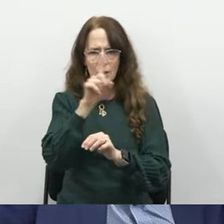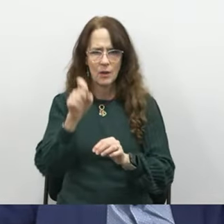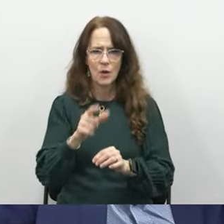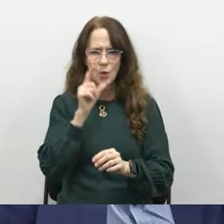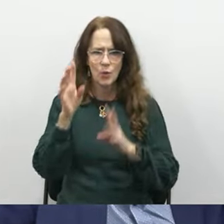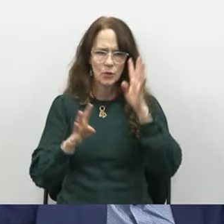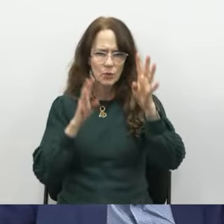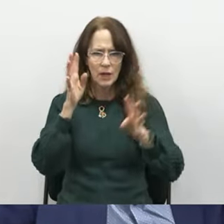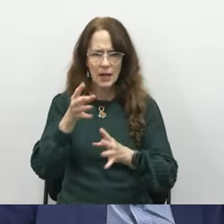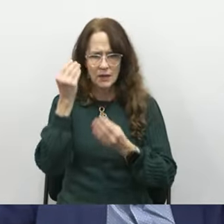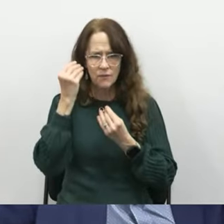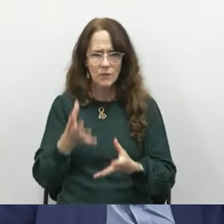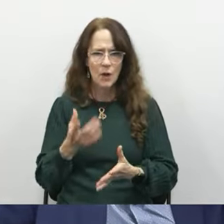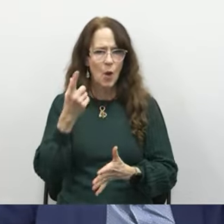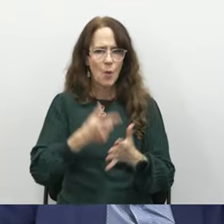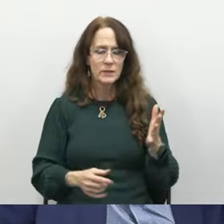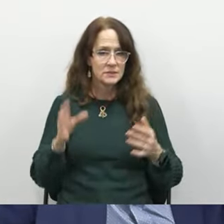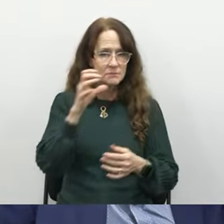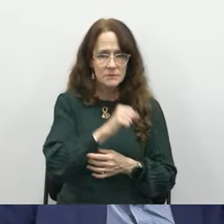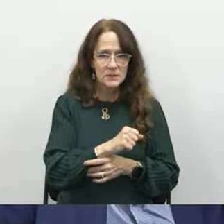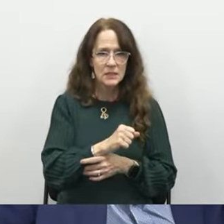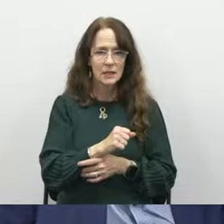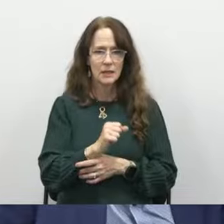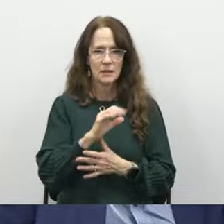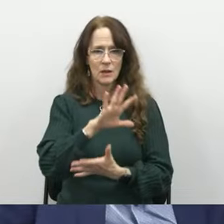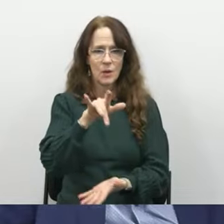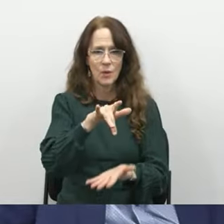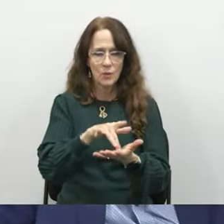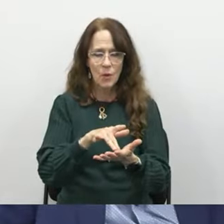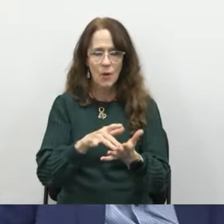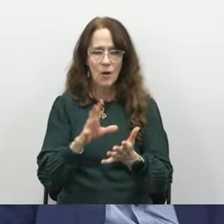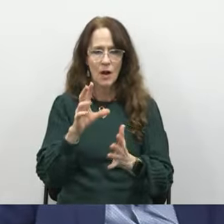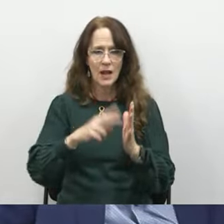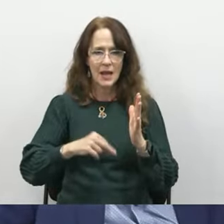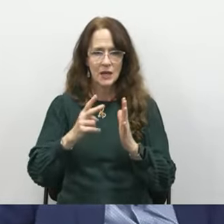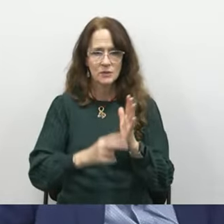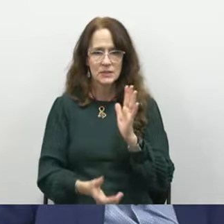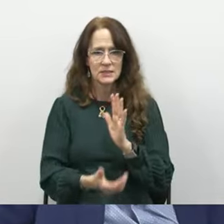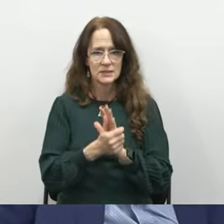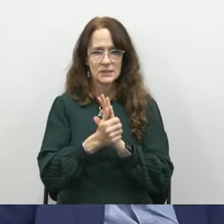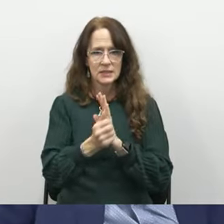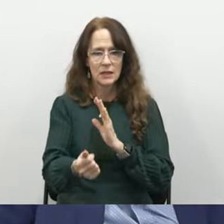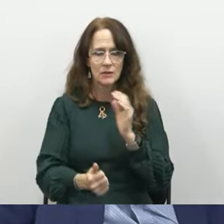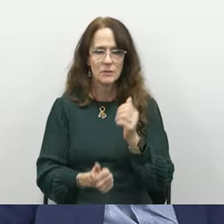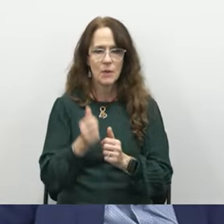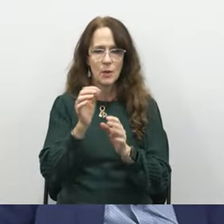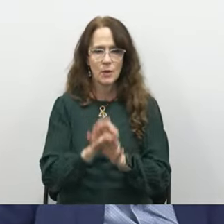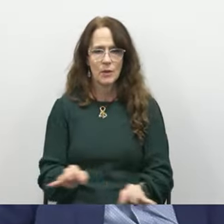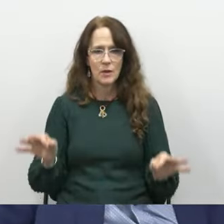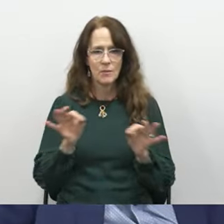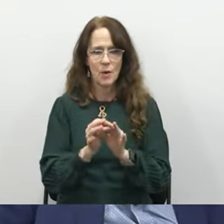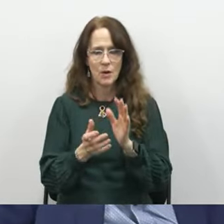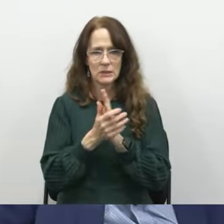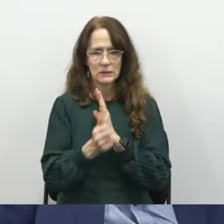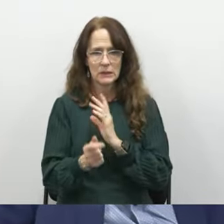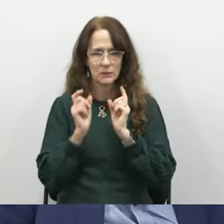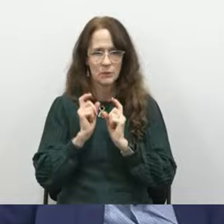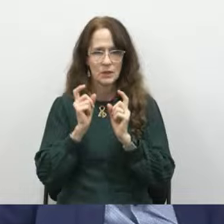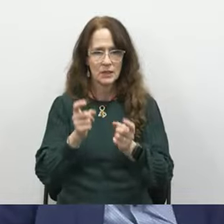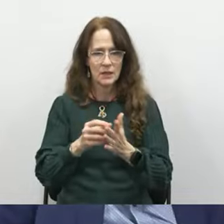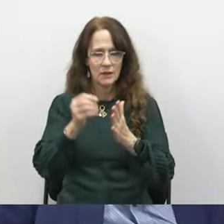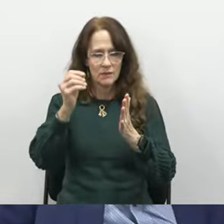the information and what's missing. Core literacy skills, and arguably the most important skills we can give students